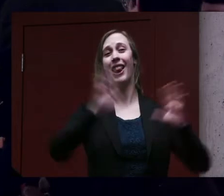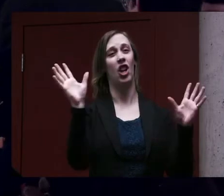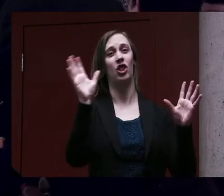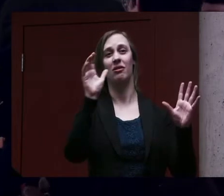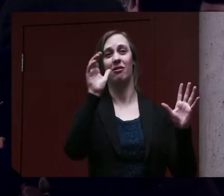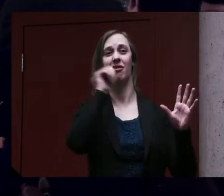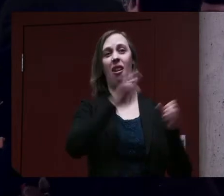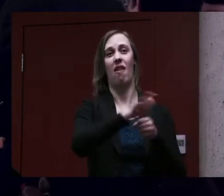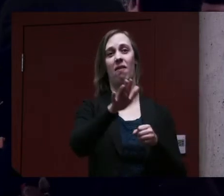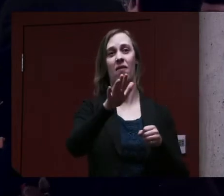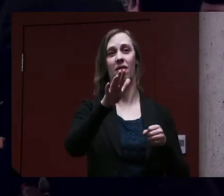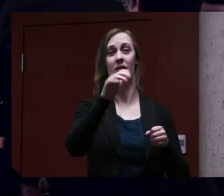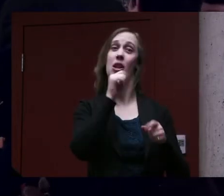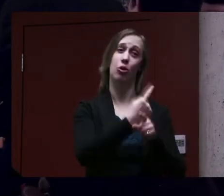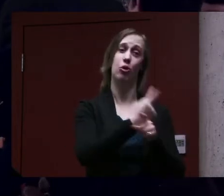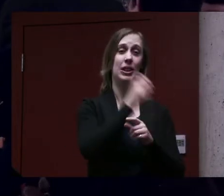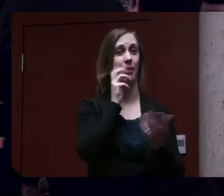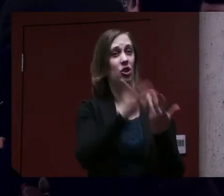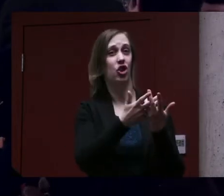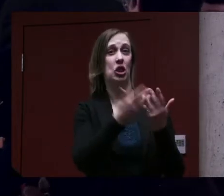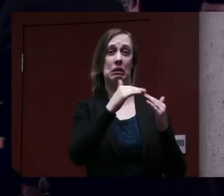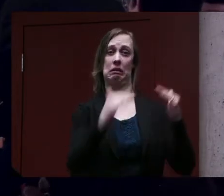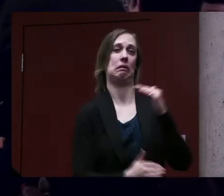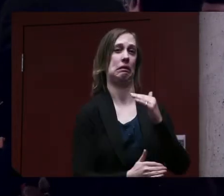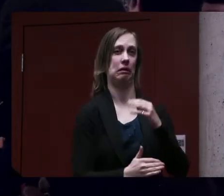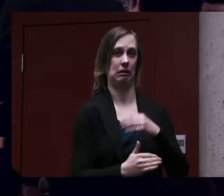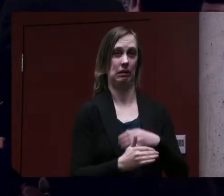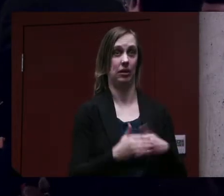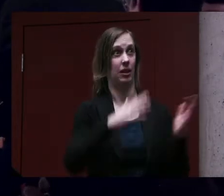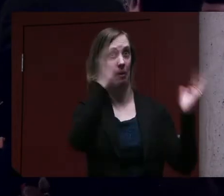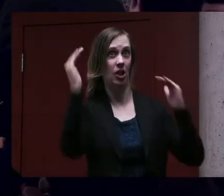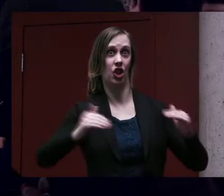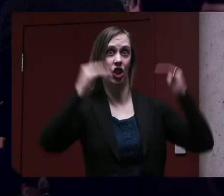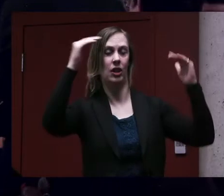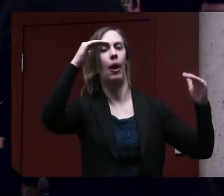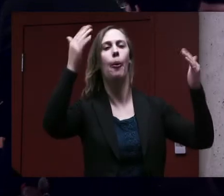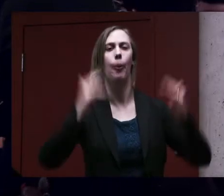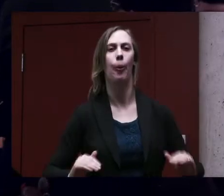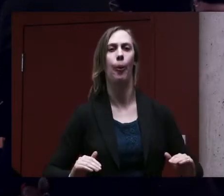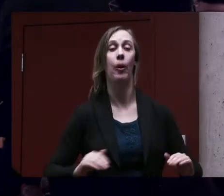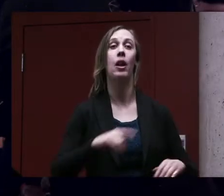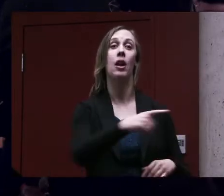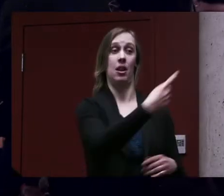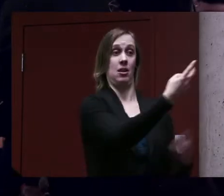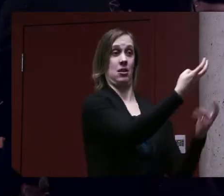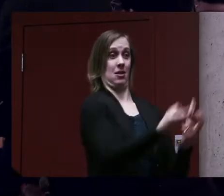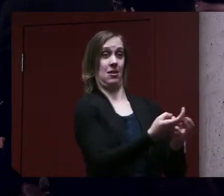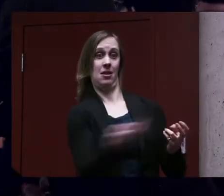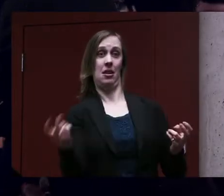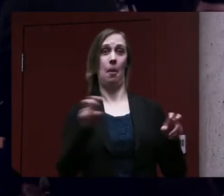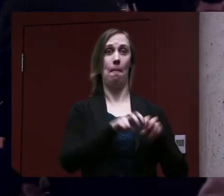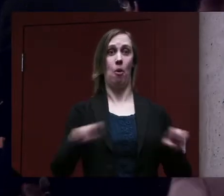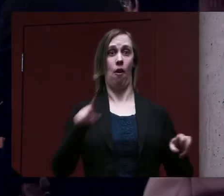it's inappropriate. Even the government representatives who testified before the Board of Inquiry admitted